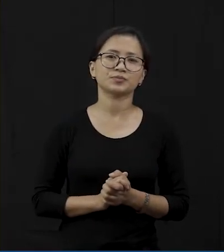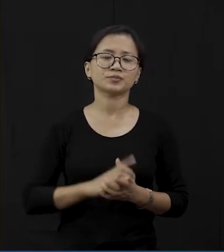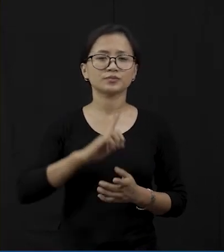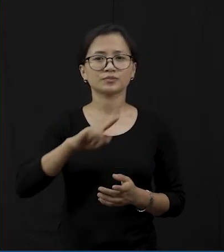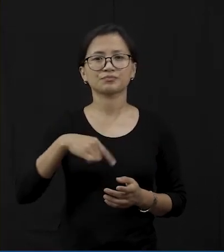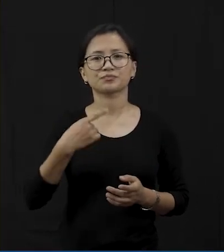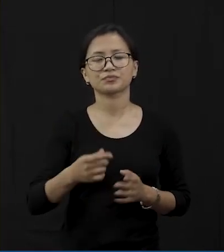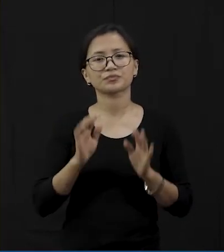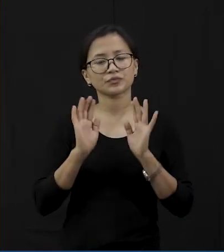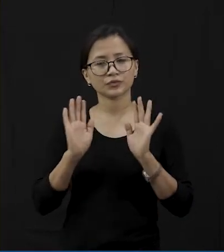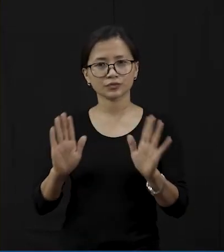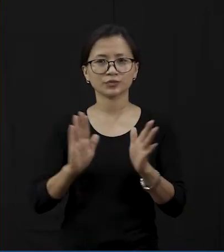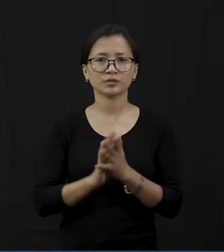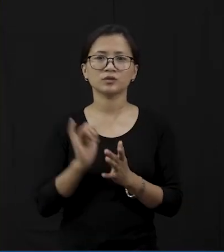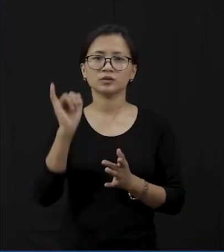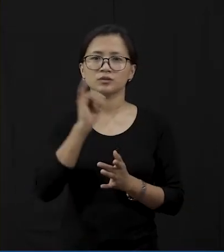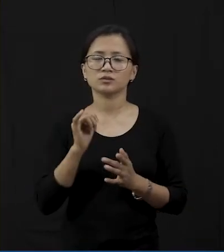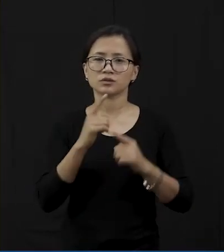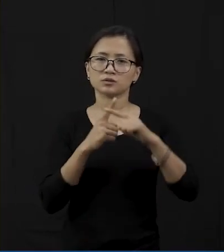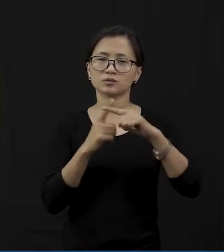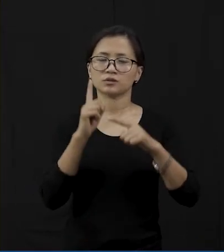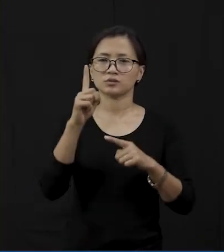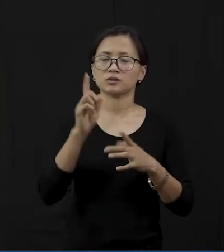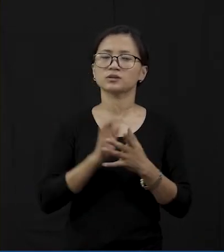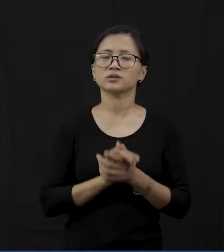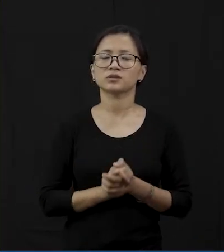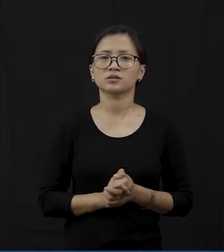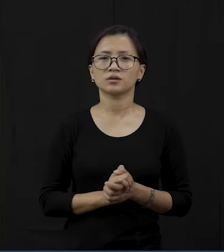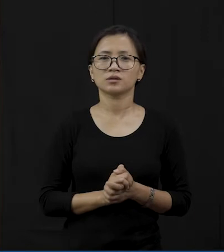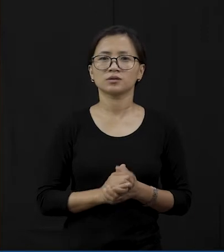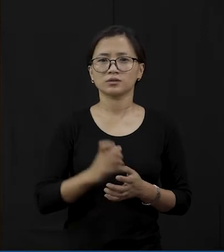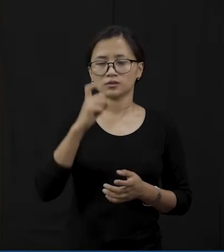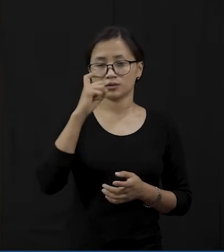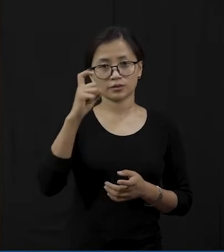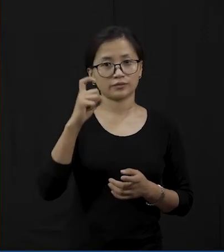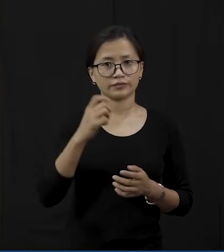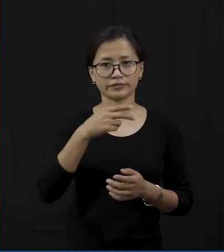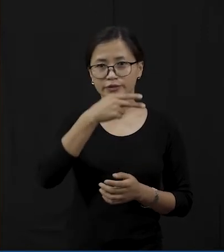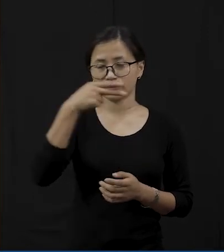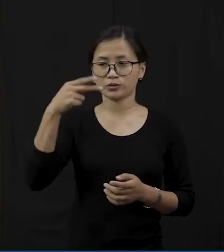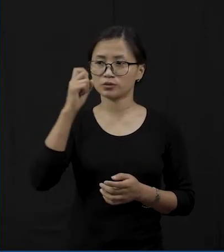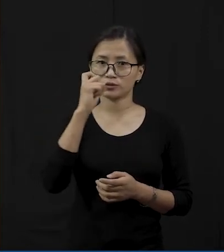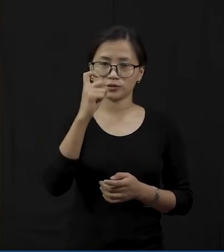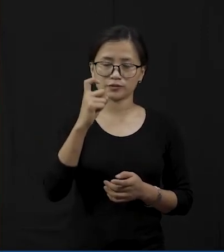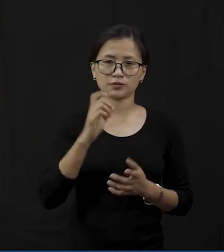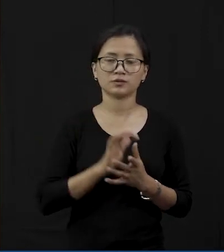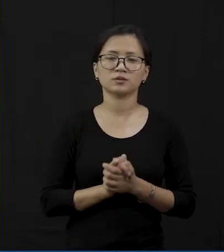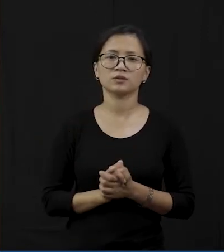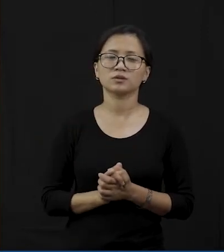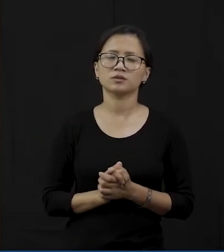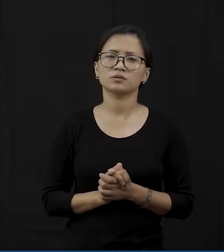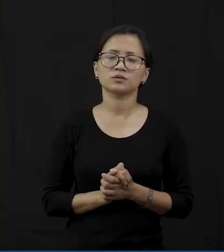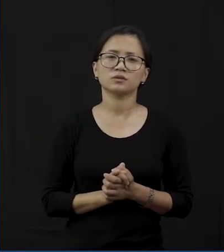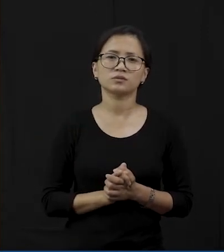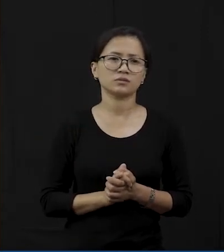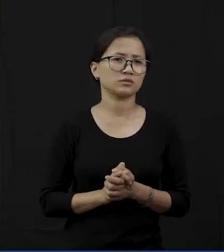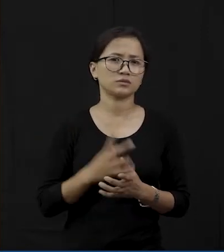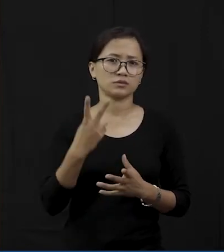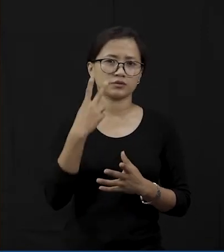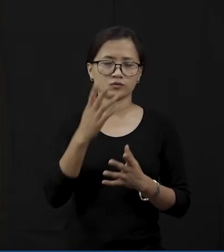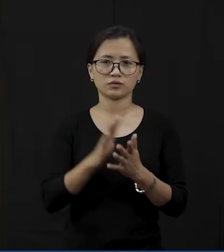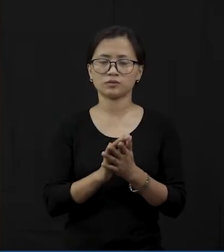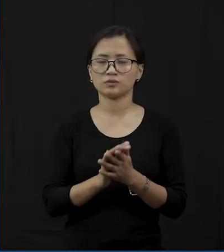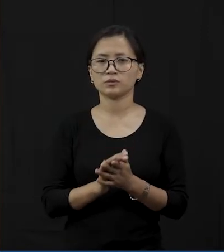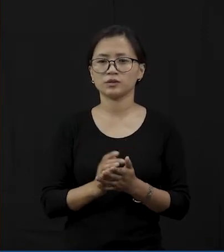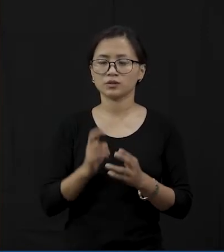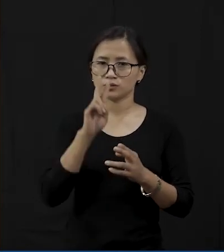Next one we have 6 plus 1 is 7. So 7 is also not divisible by 2, because if we